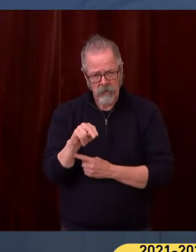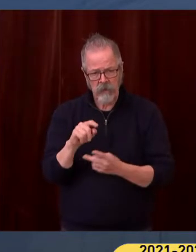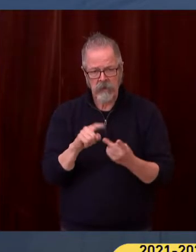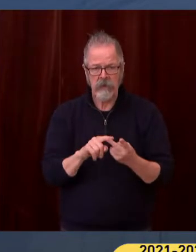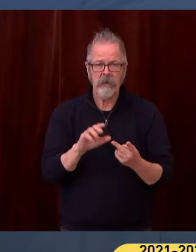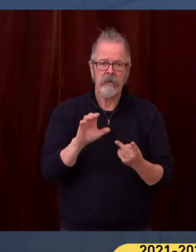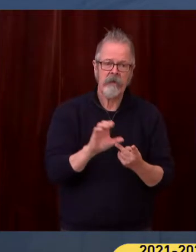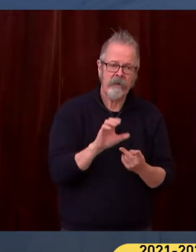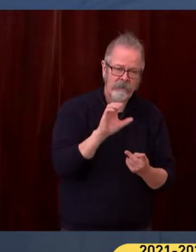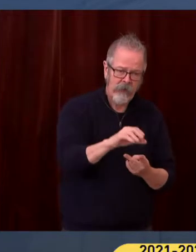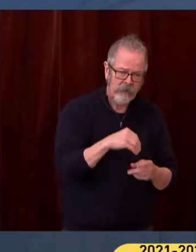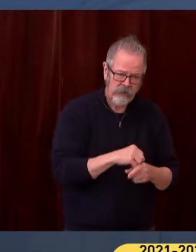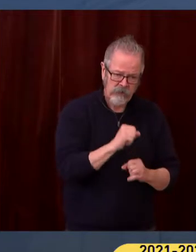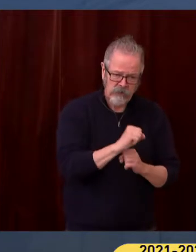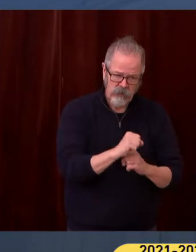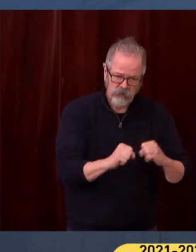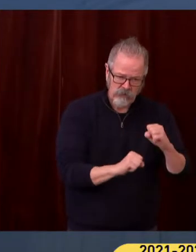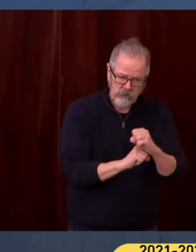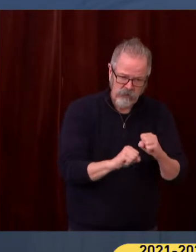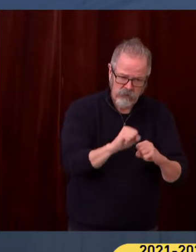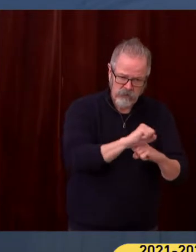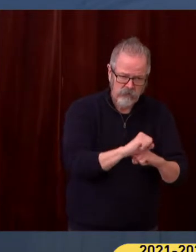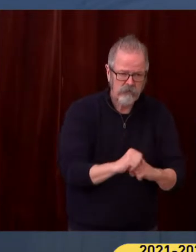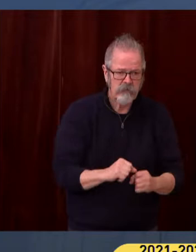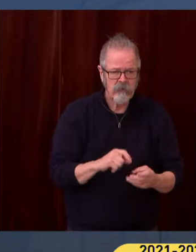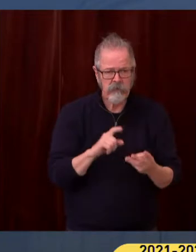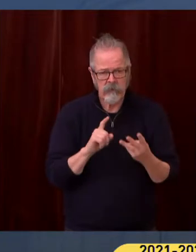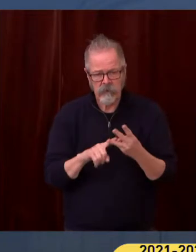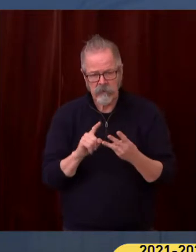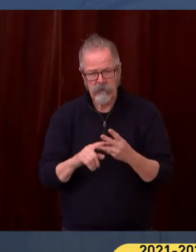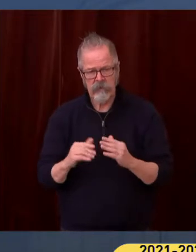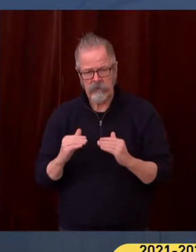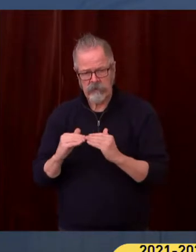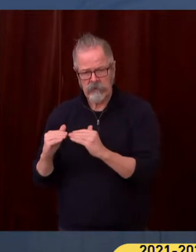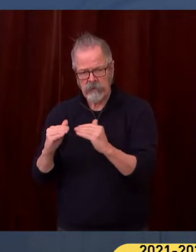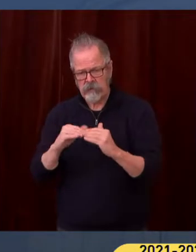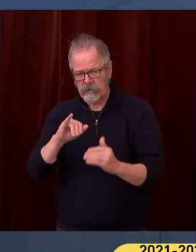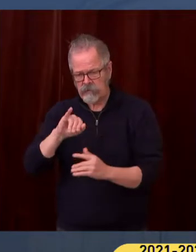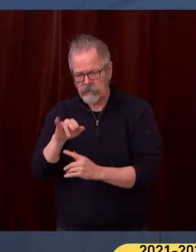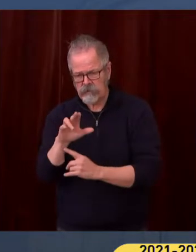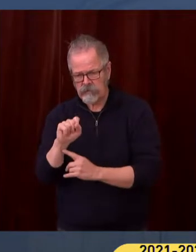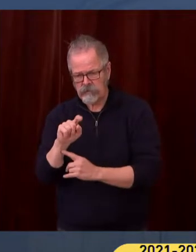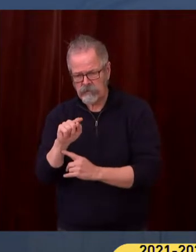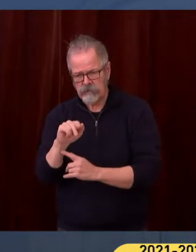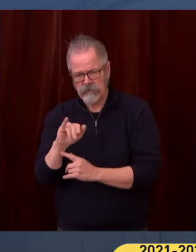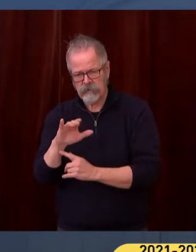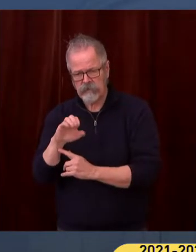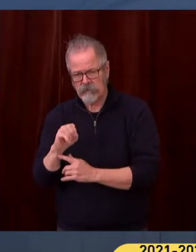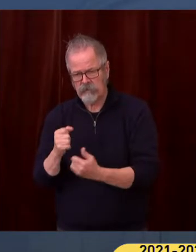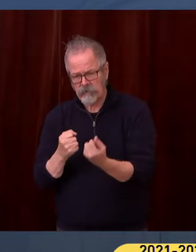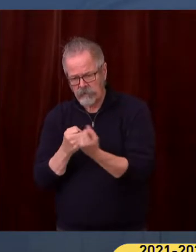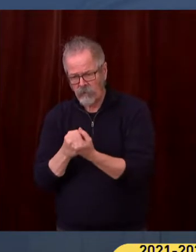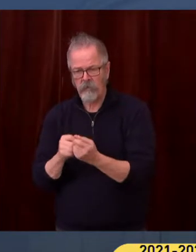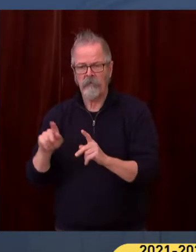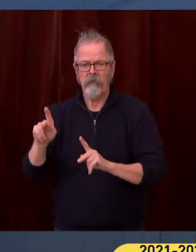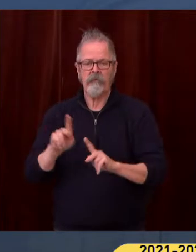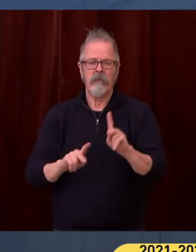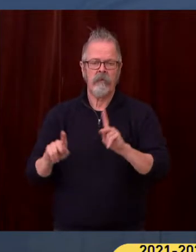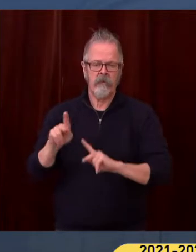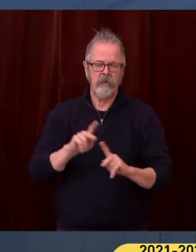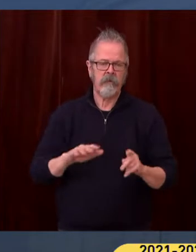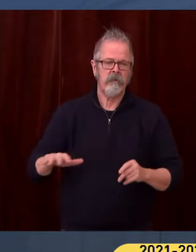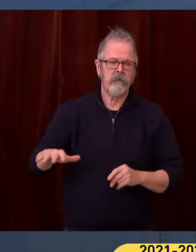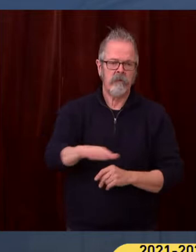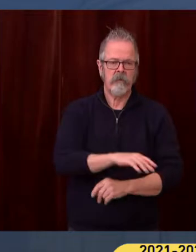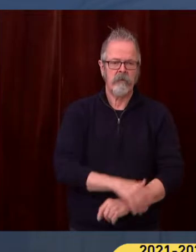credit. So I don't have a dollar figure. If we can generate one, I will try to get it to you. I'm pleased about the working family tax credit, though, because we know about the